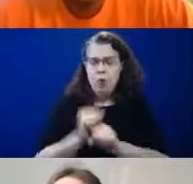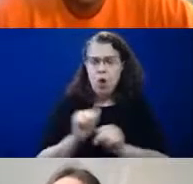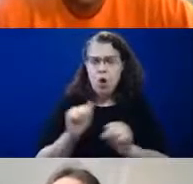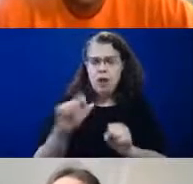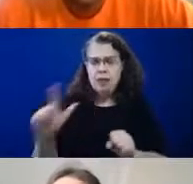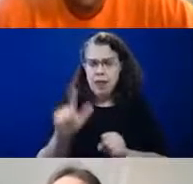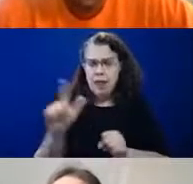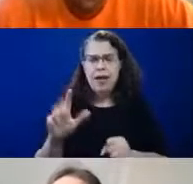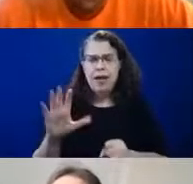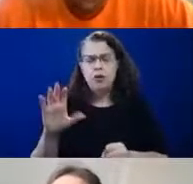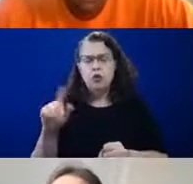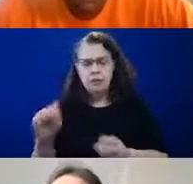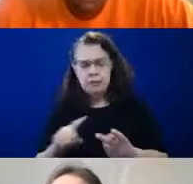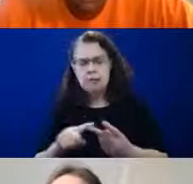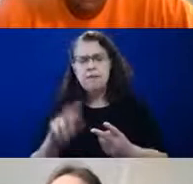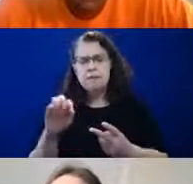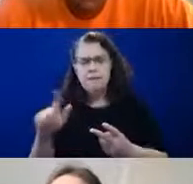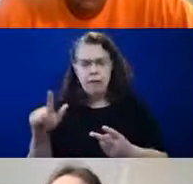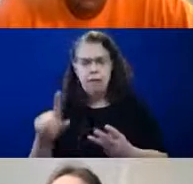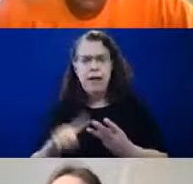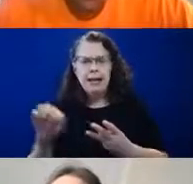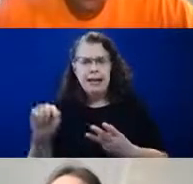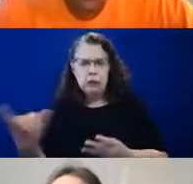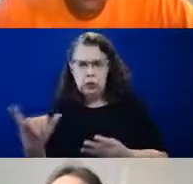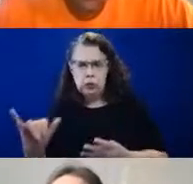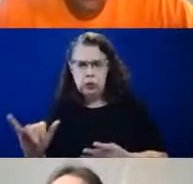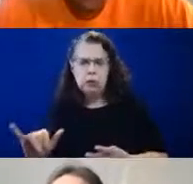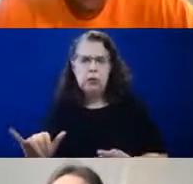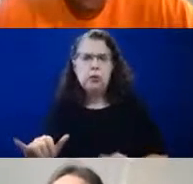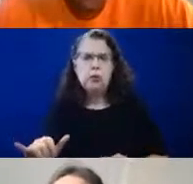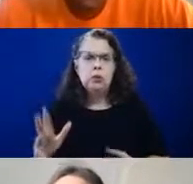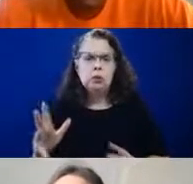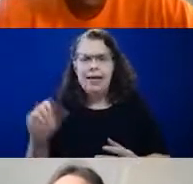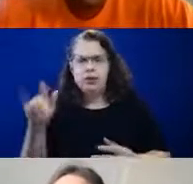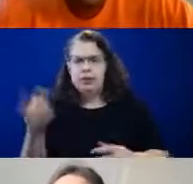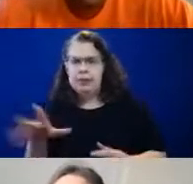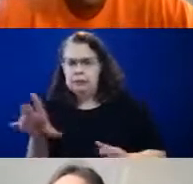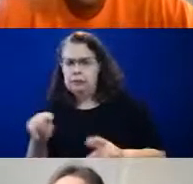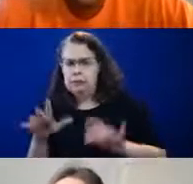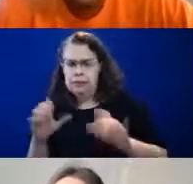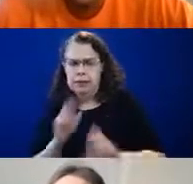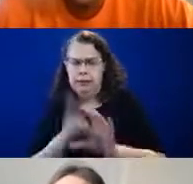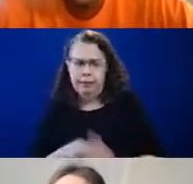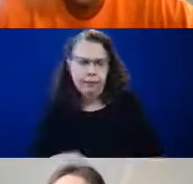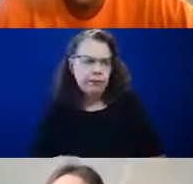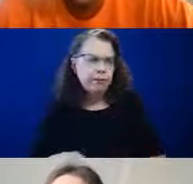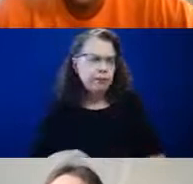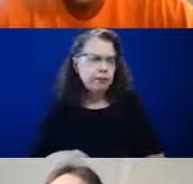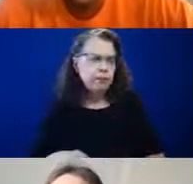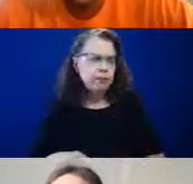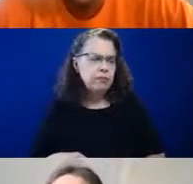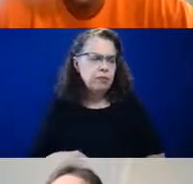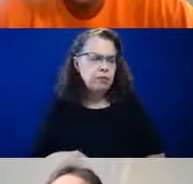And Ian, I see Ian here too. Priscilla, if I would just jump in for a second, it's Astrid again. So in terms